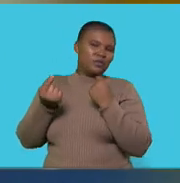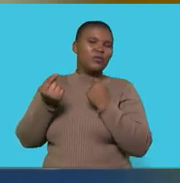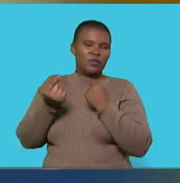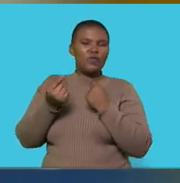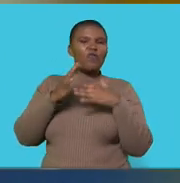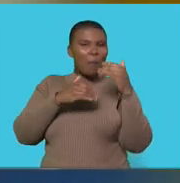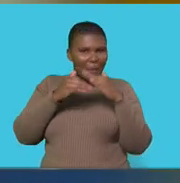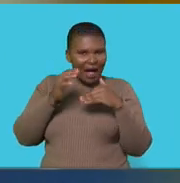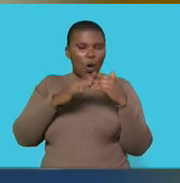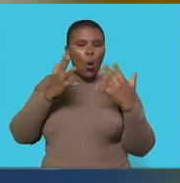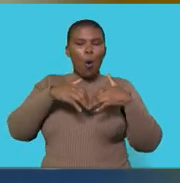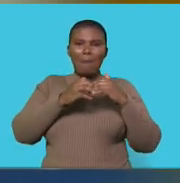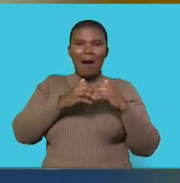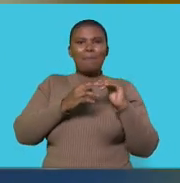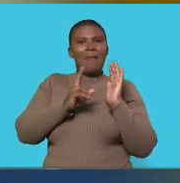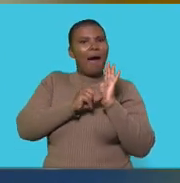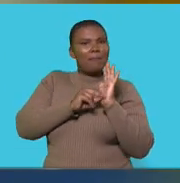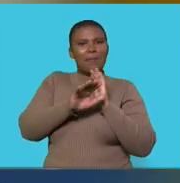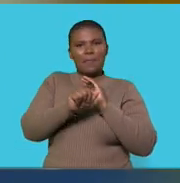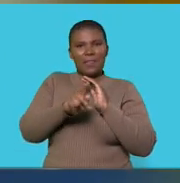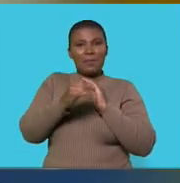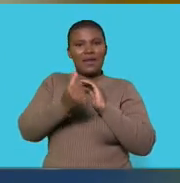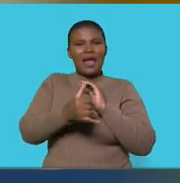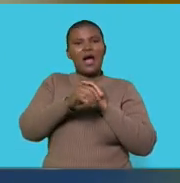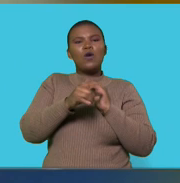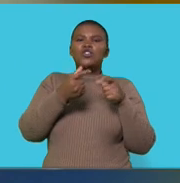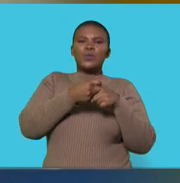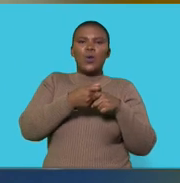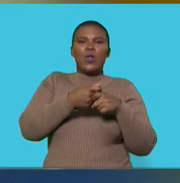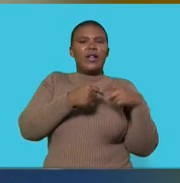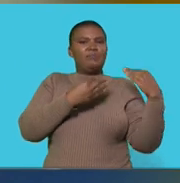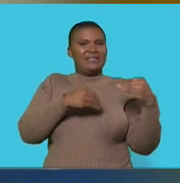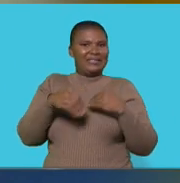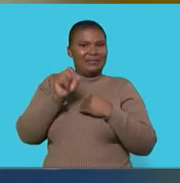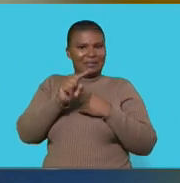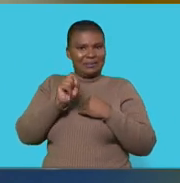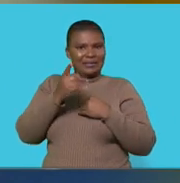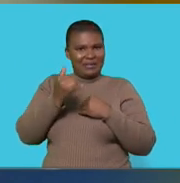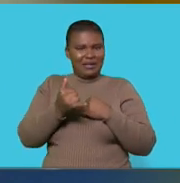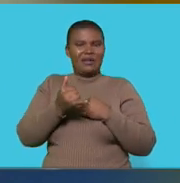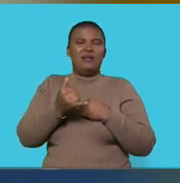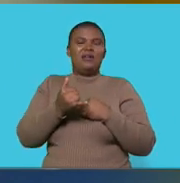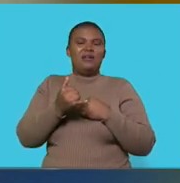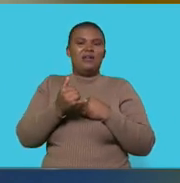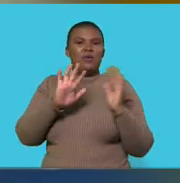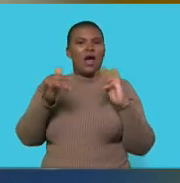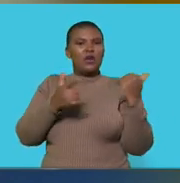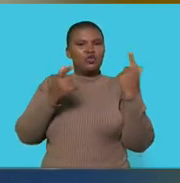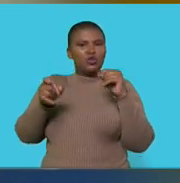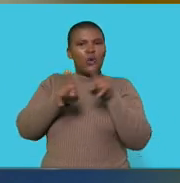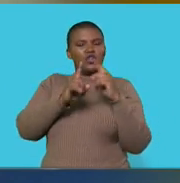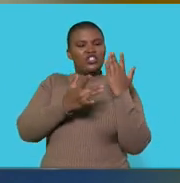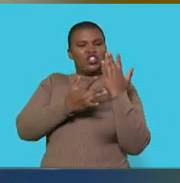to build apps that could actually make the SME space much more digitized. And the digital